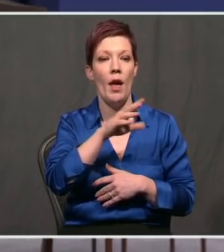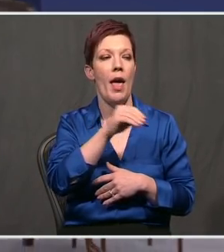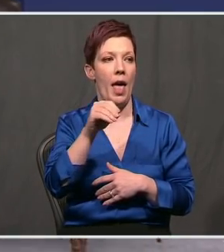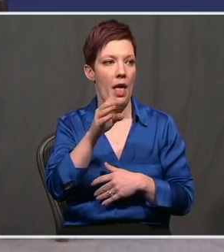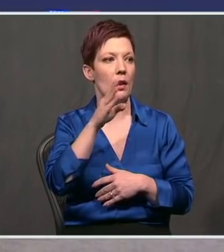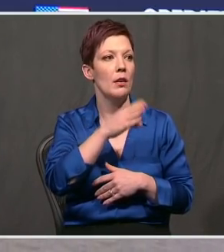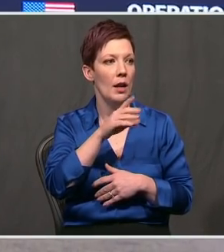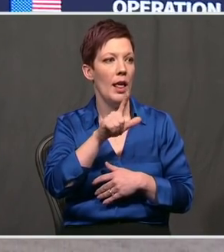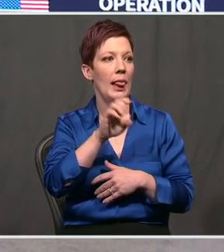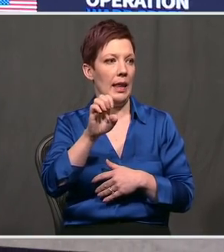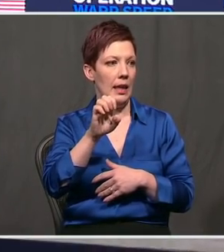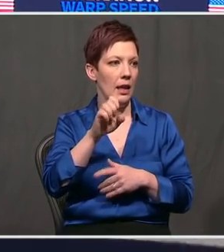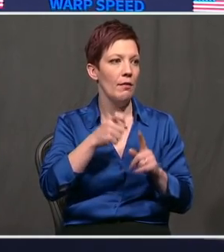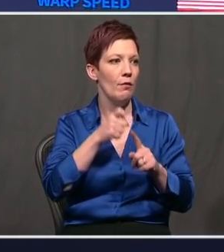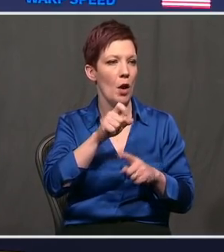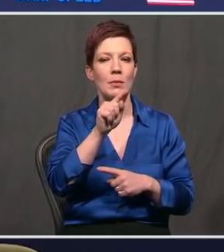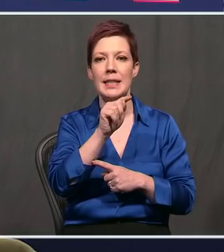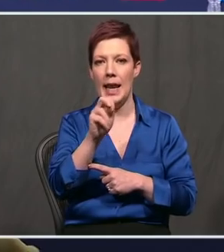and the governors, come on out.